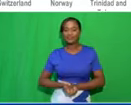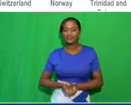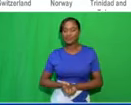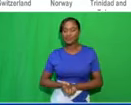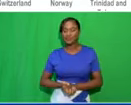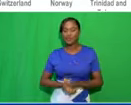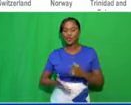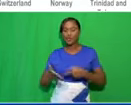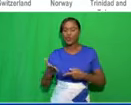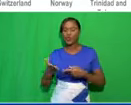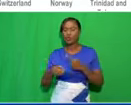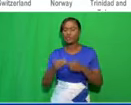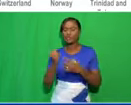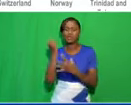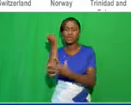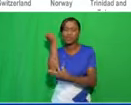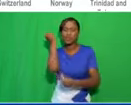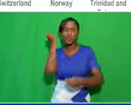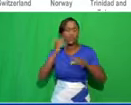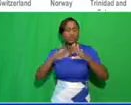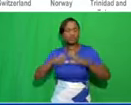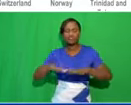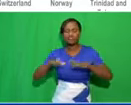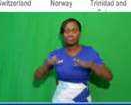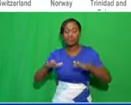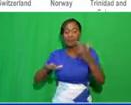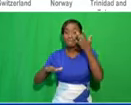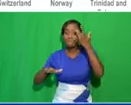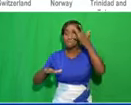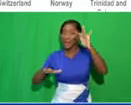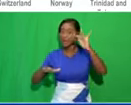What about poor children who are bright?